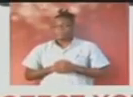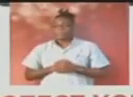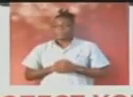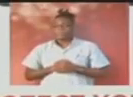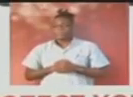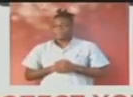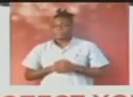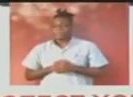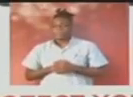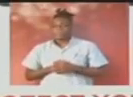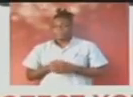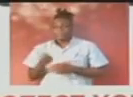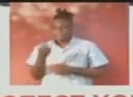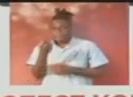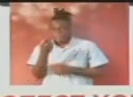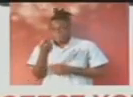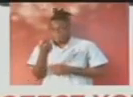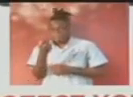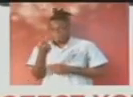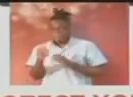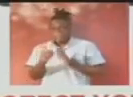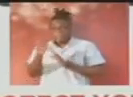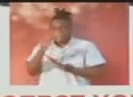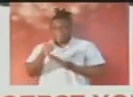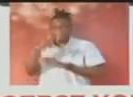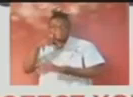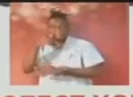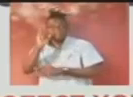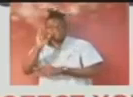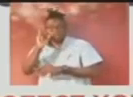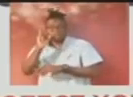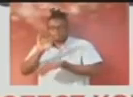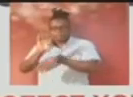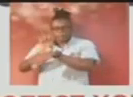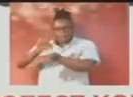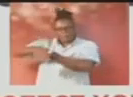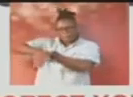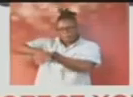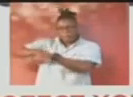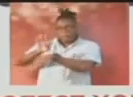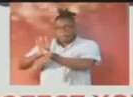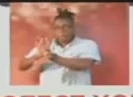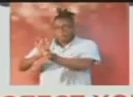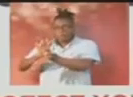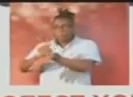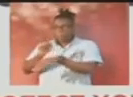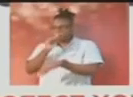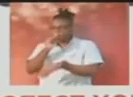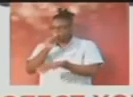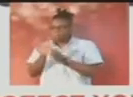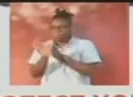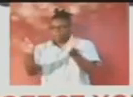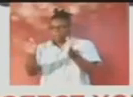4 p.m. is as follows. At that time, at both public and private facilities,